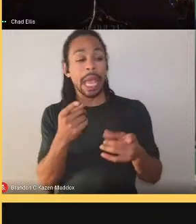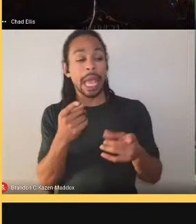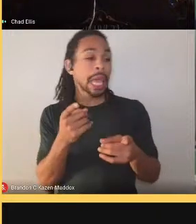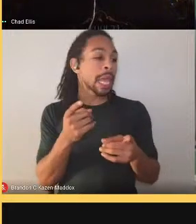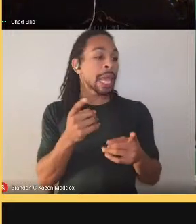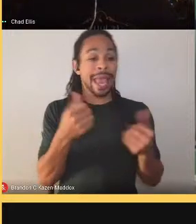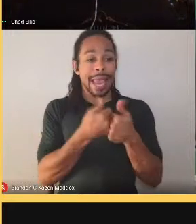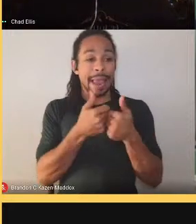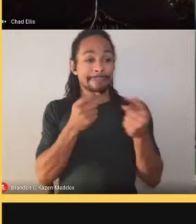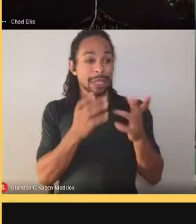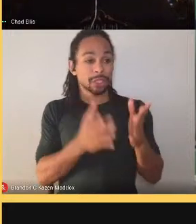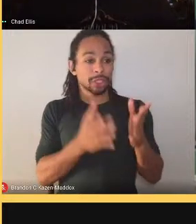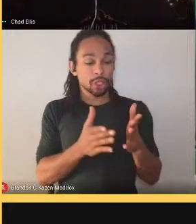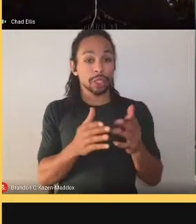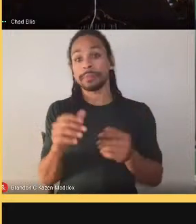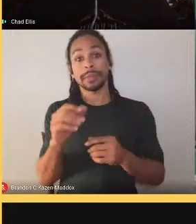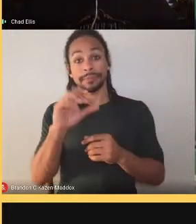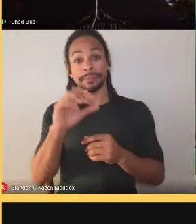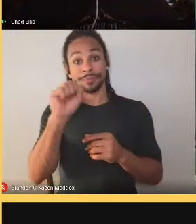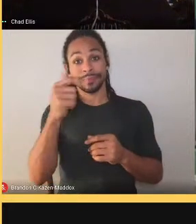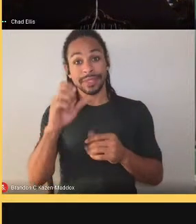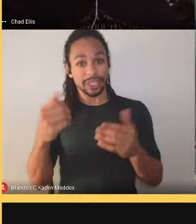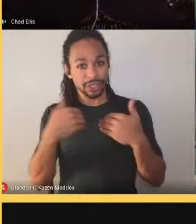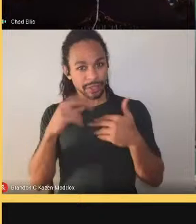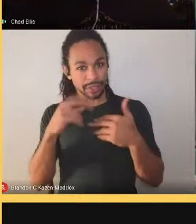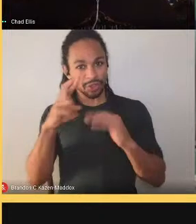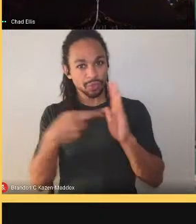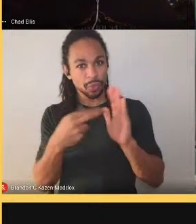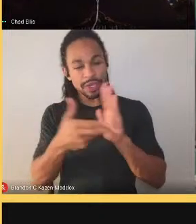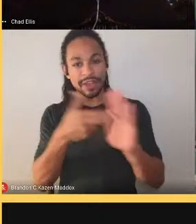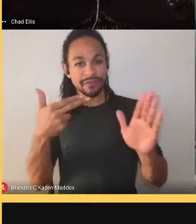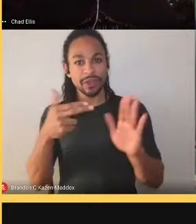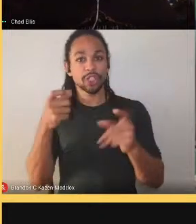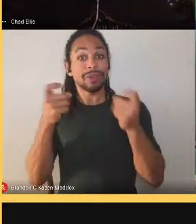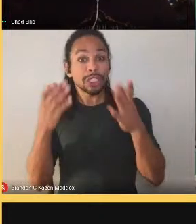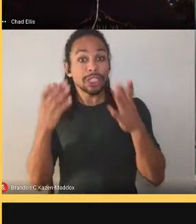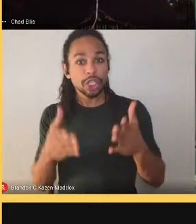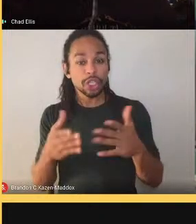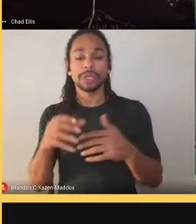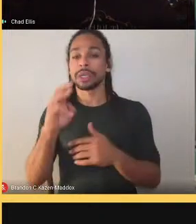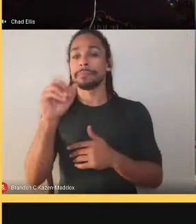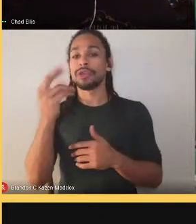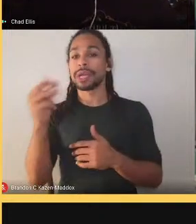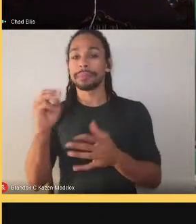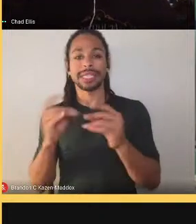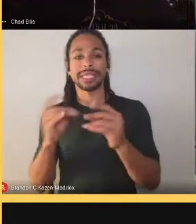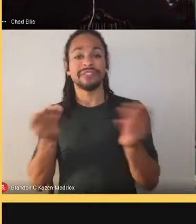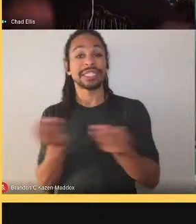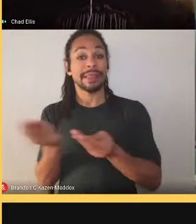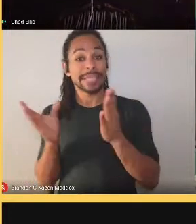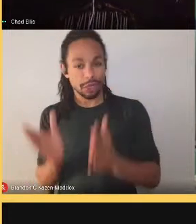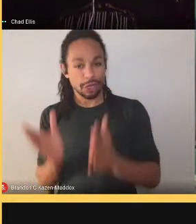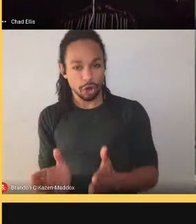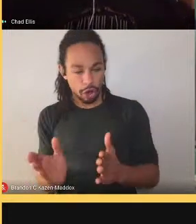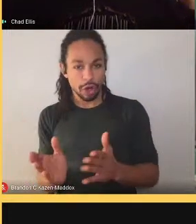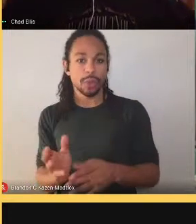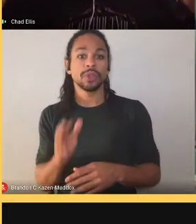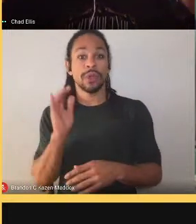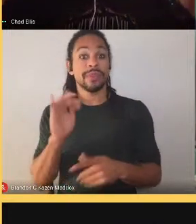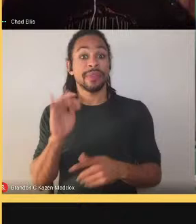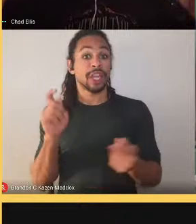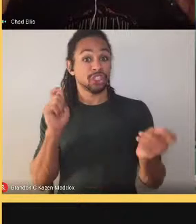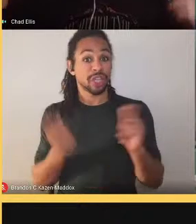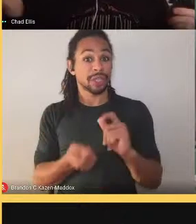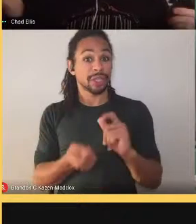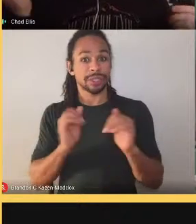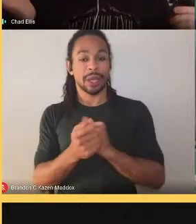and Mariam just said facilitator. And that's very interesting to me, because that changes the way you're looking at this. And having been at the